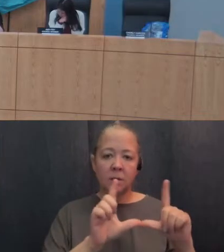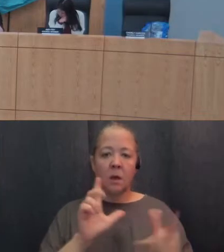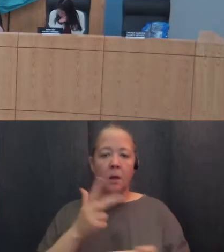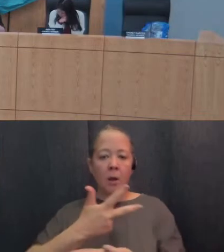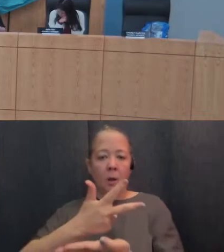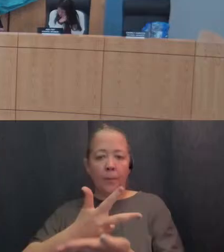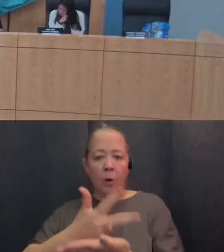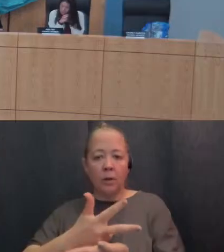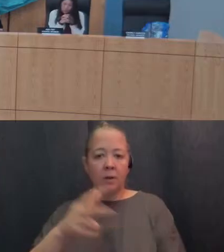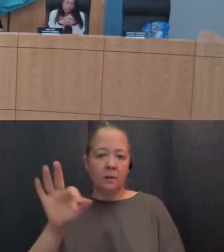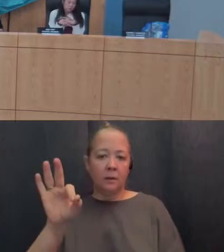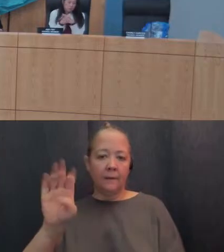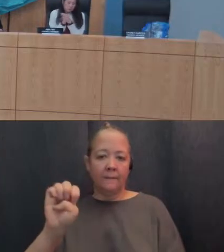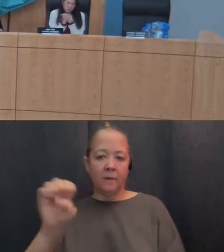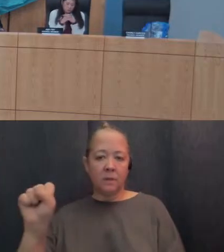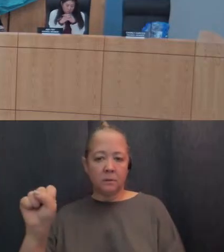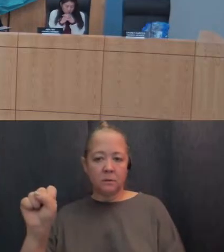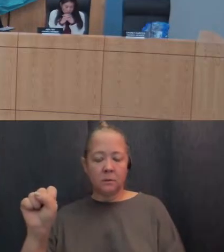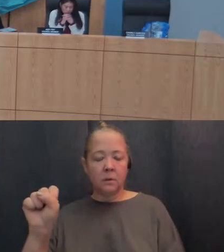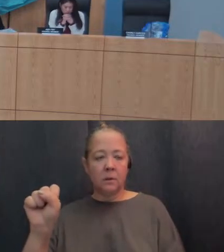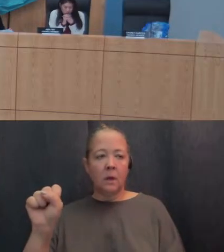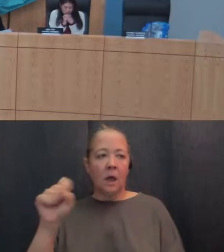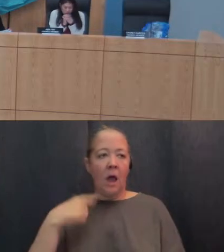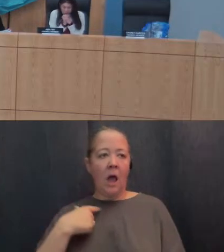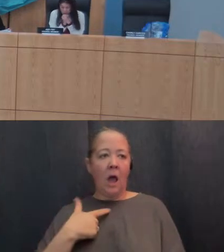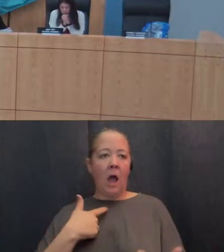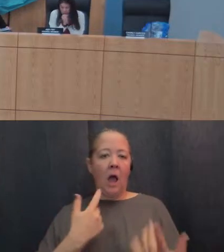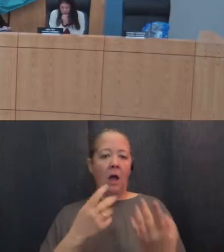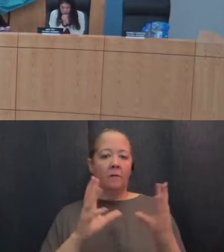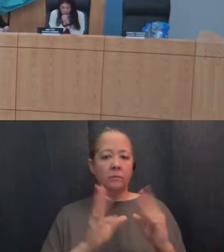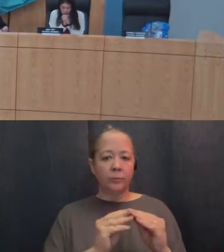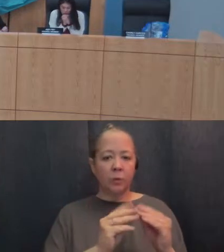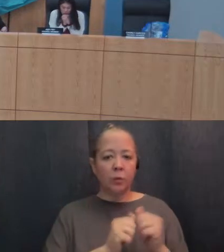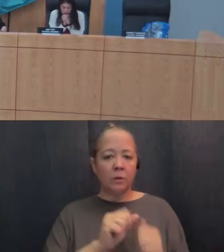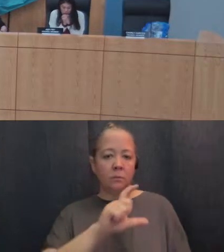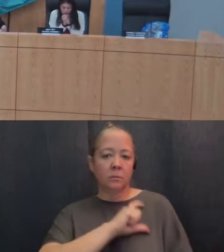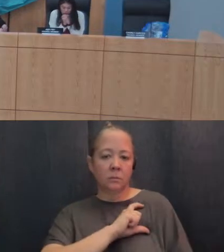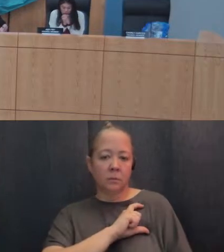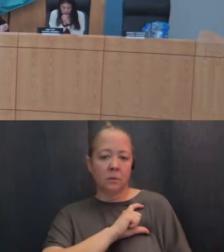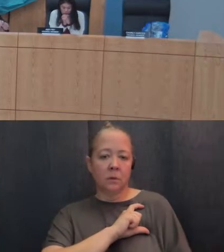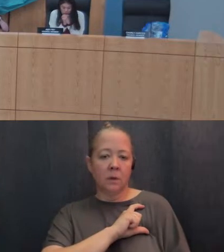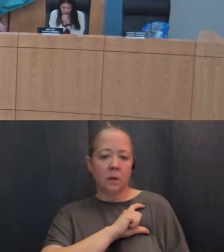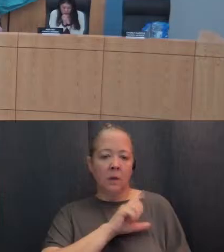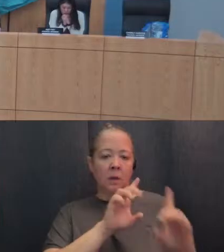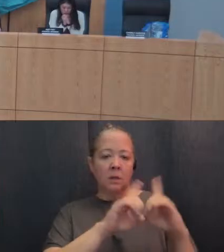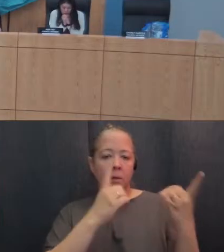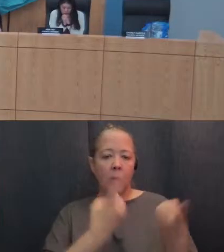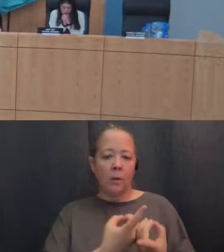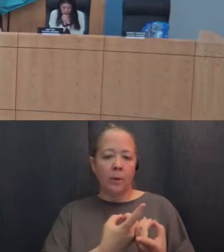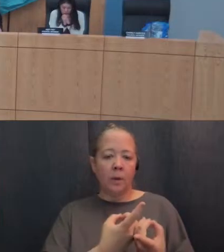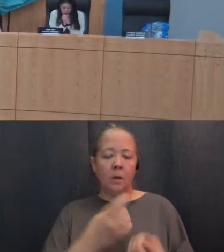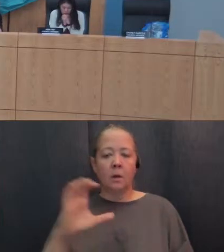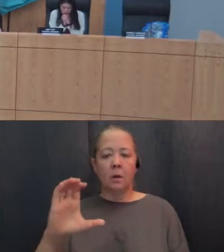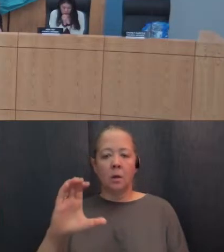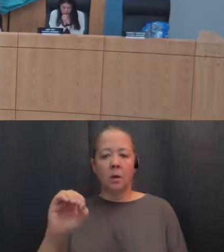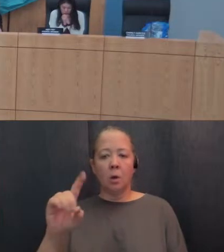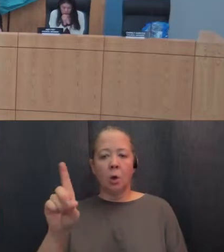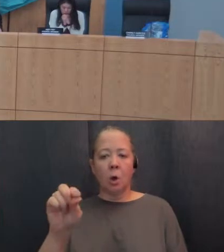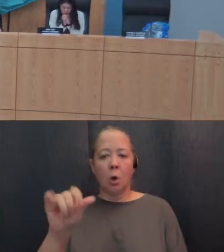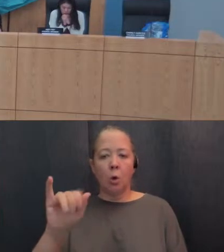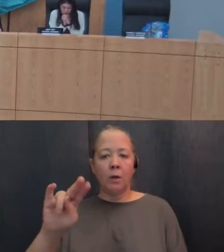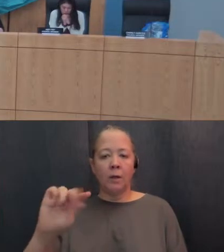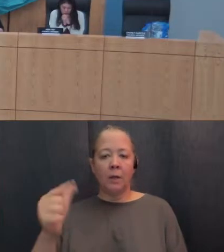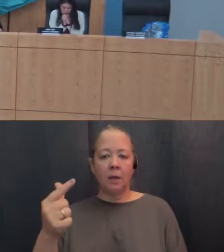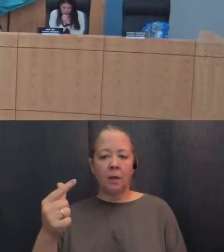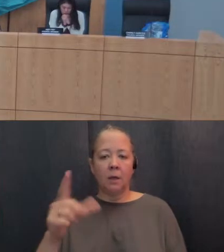fees, things of that nature. I've met with the police department, coding department. Those type of things might go up. I know we